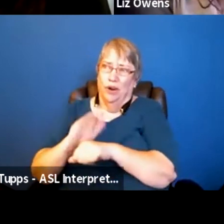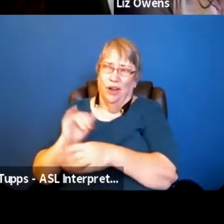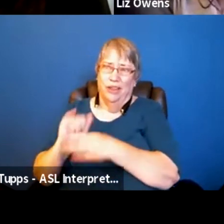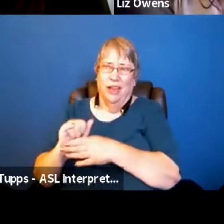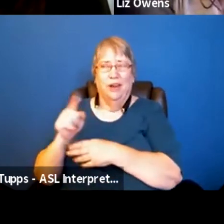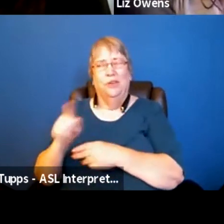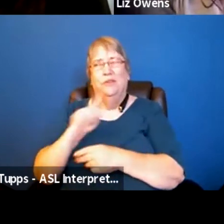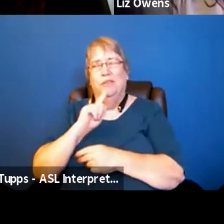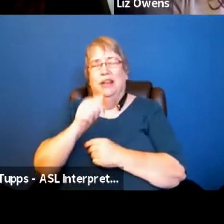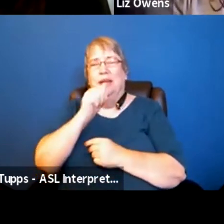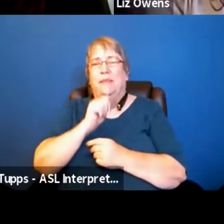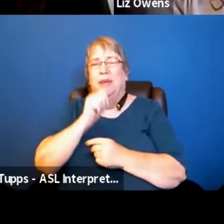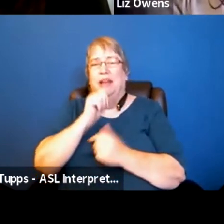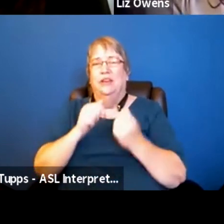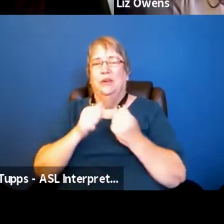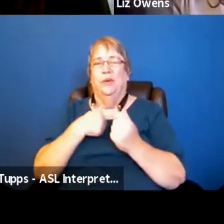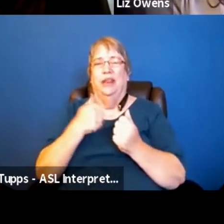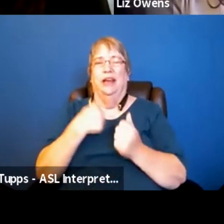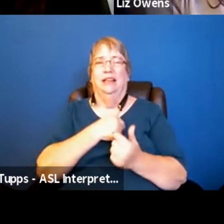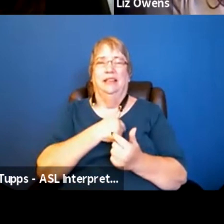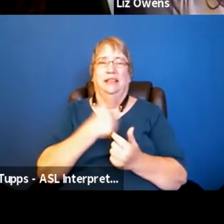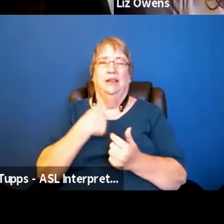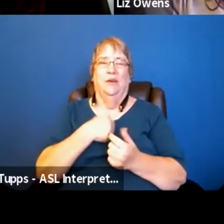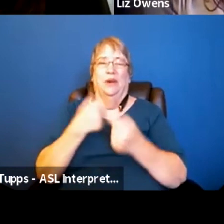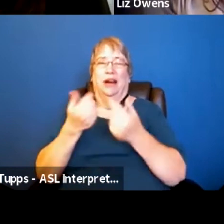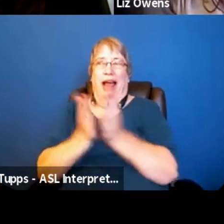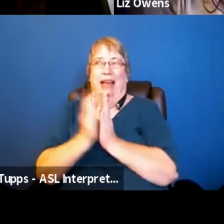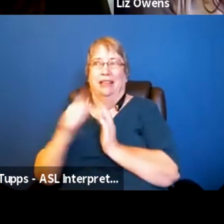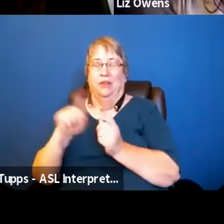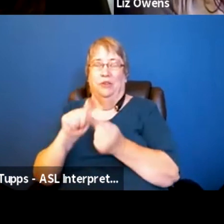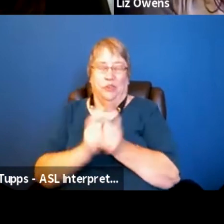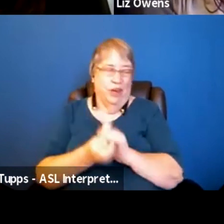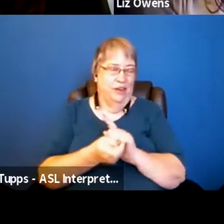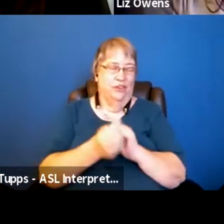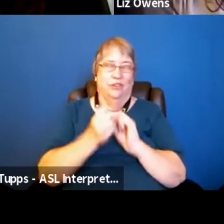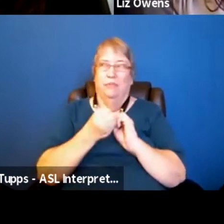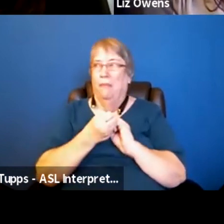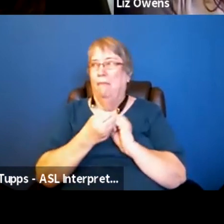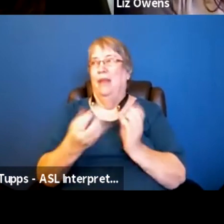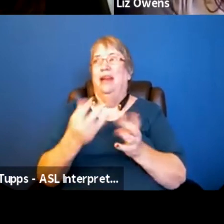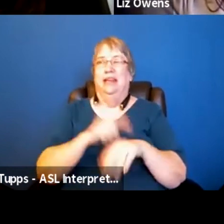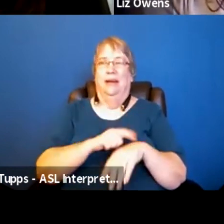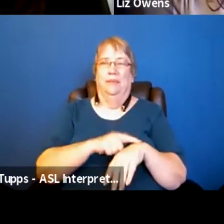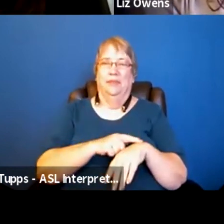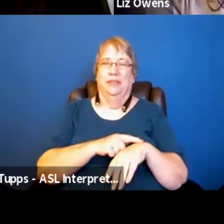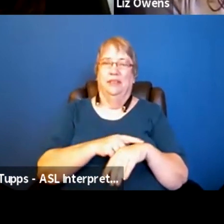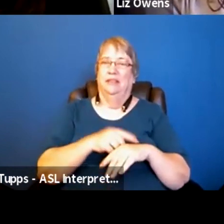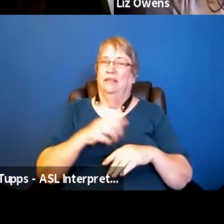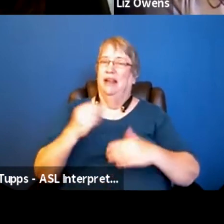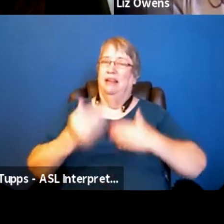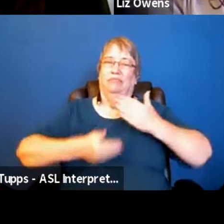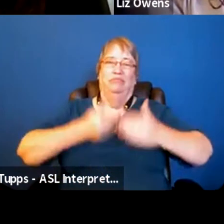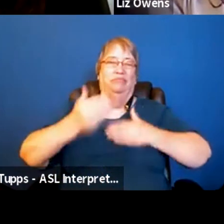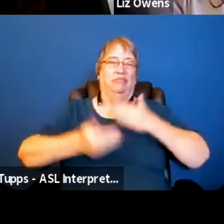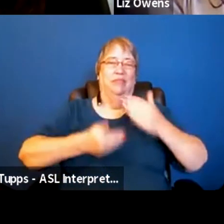us as we asked you to pivot multiple times, and we've hit them with lots of additional